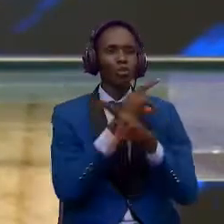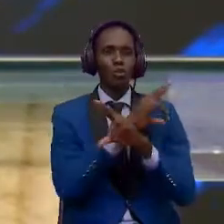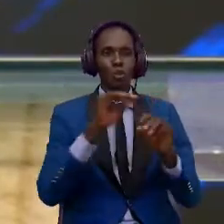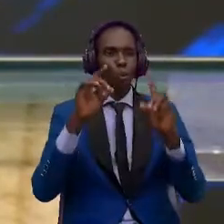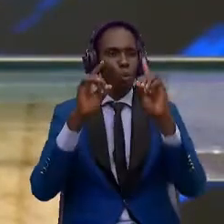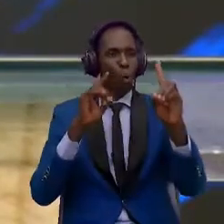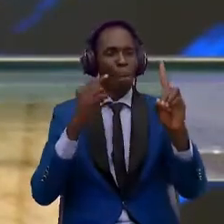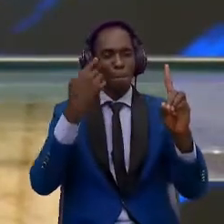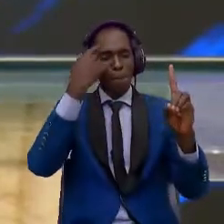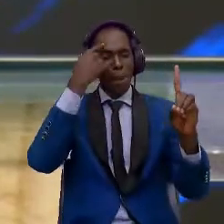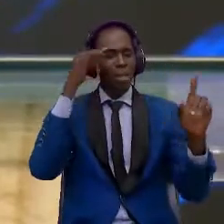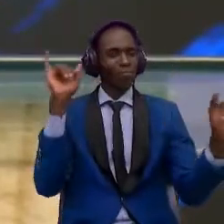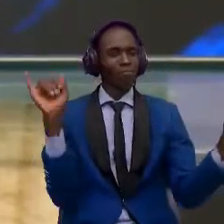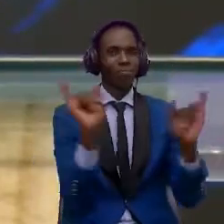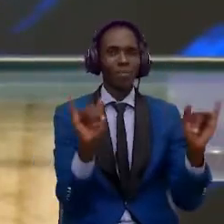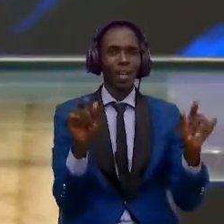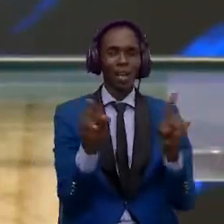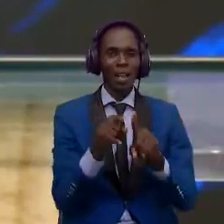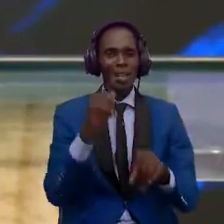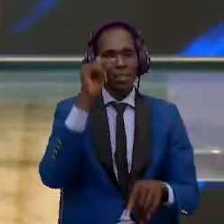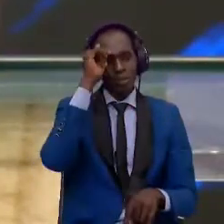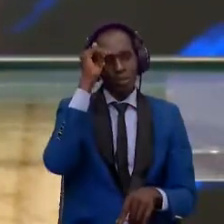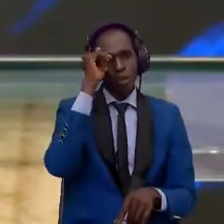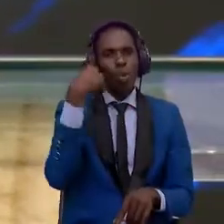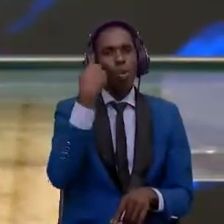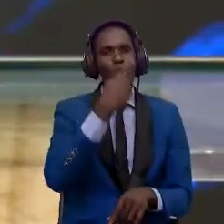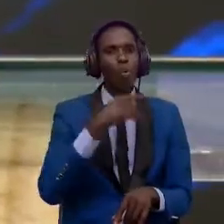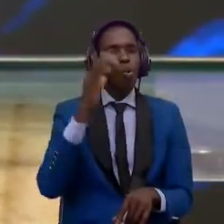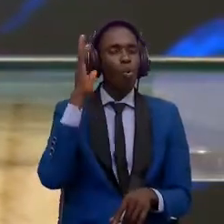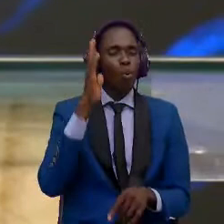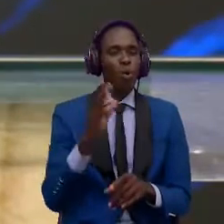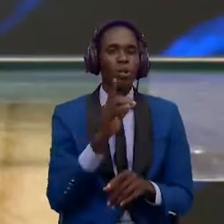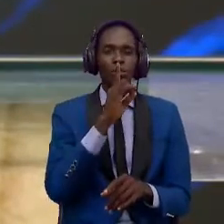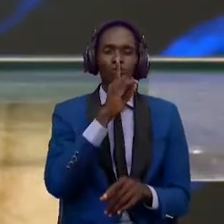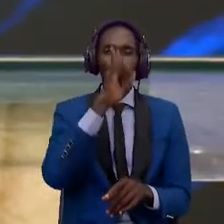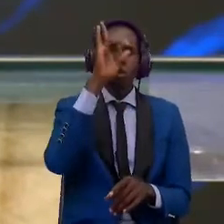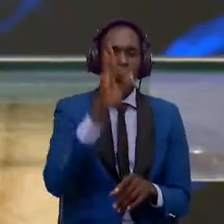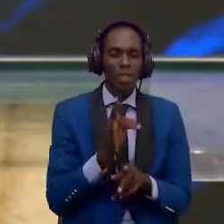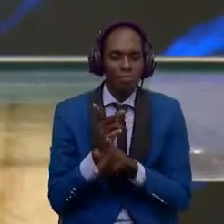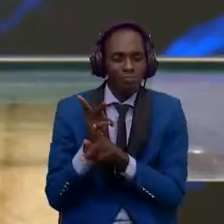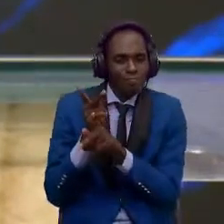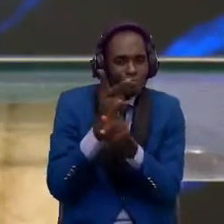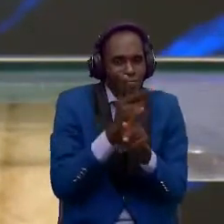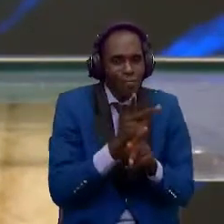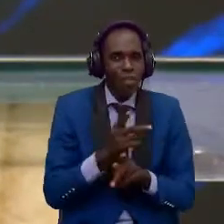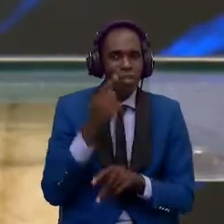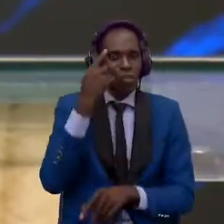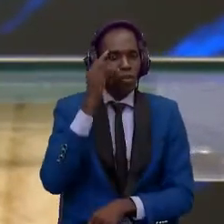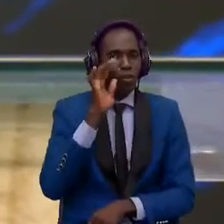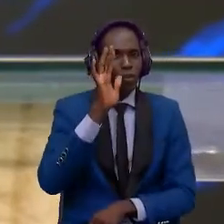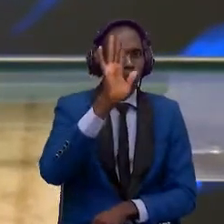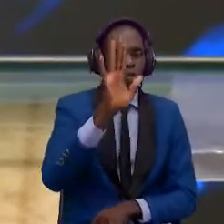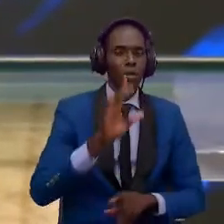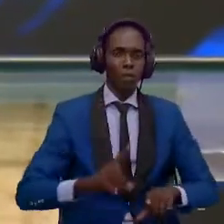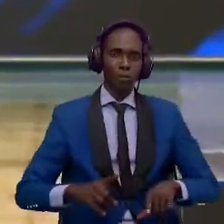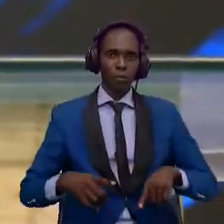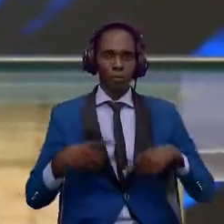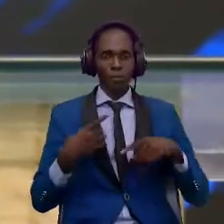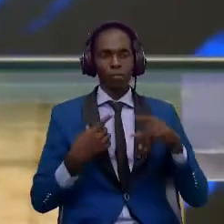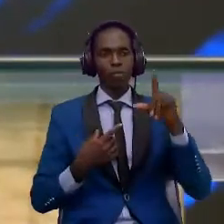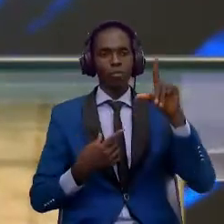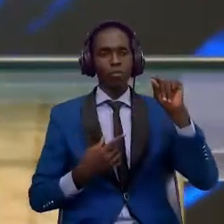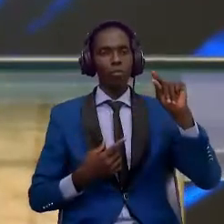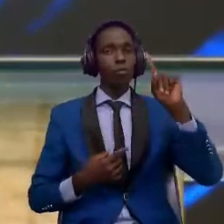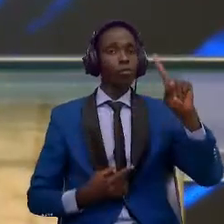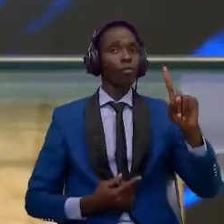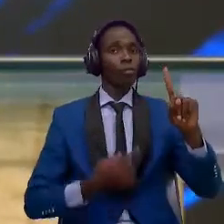like-minded like Timothy, who will naturally care for your stage. In verse 21, for